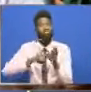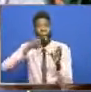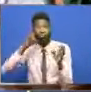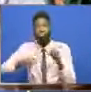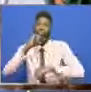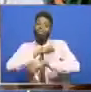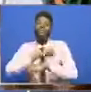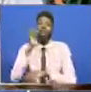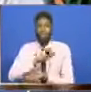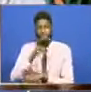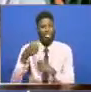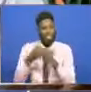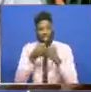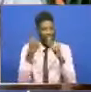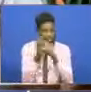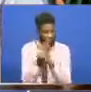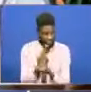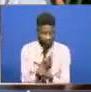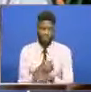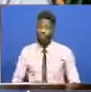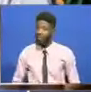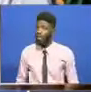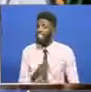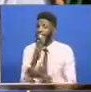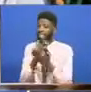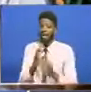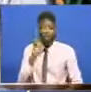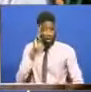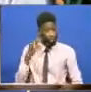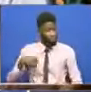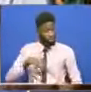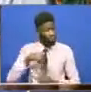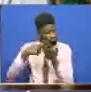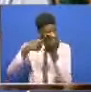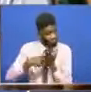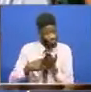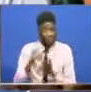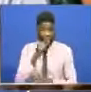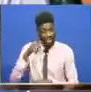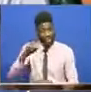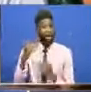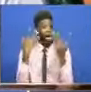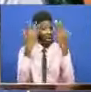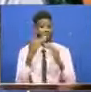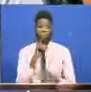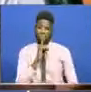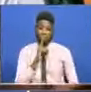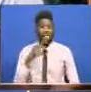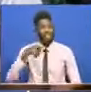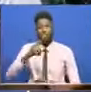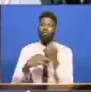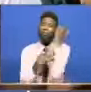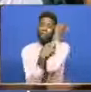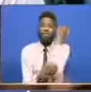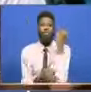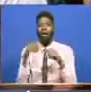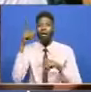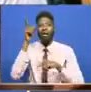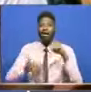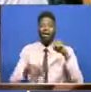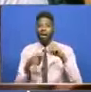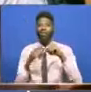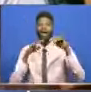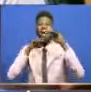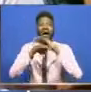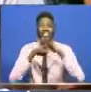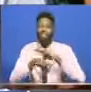the challenges they are facing. And some of the reason we have discussed with them, they say it's because of poverty. They can't afford access to